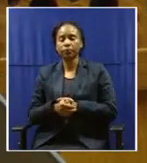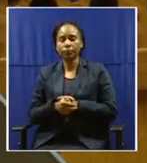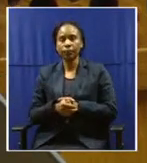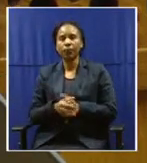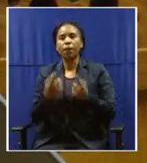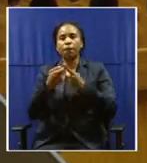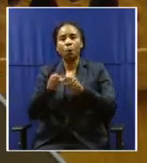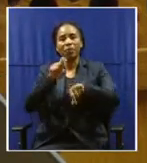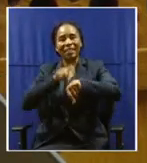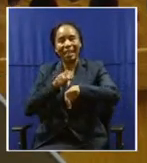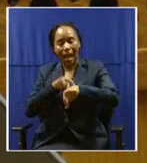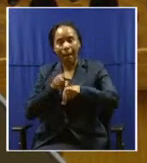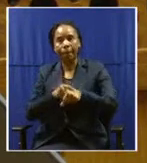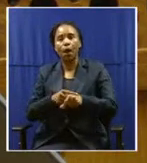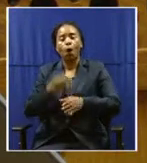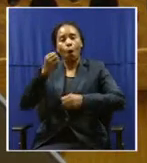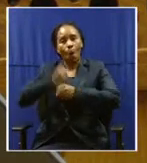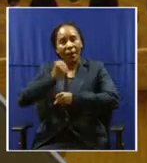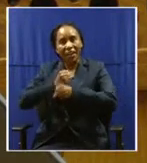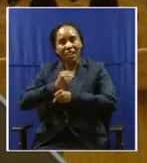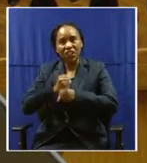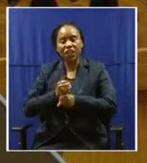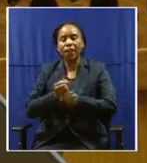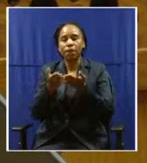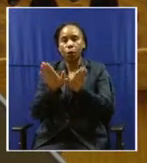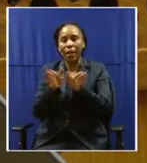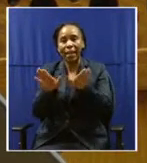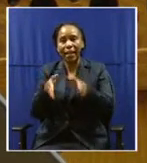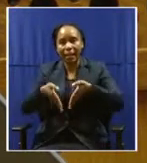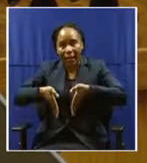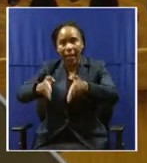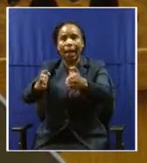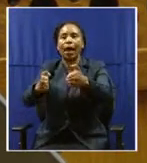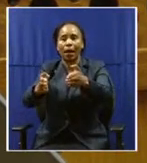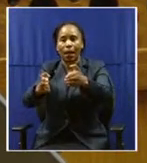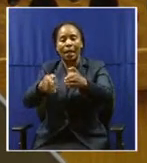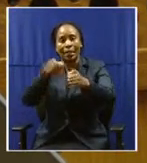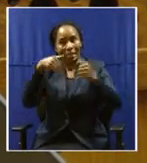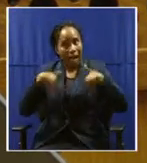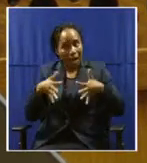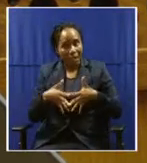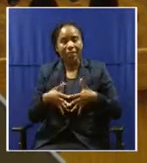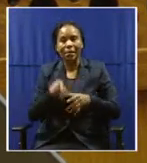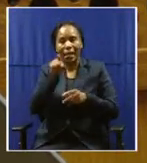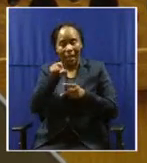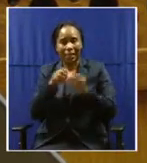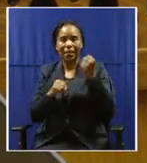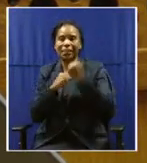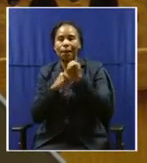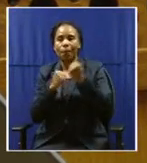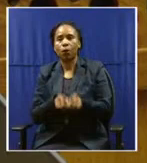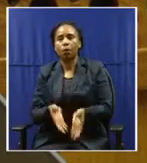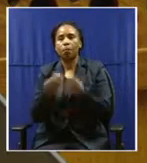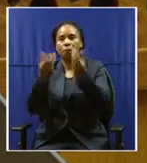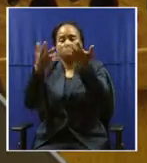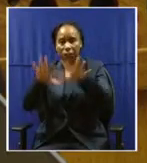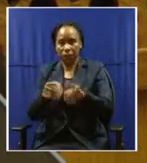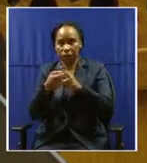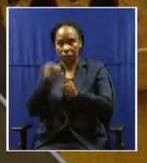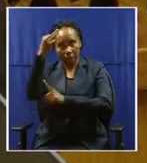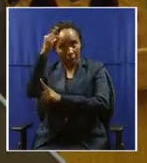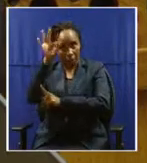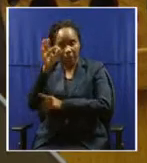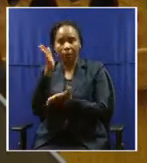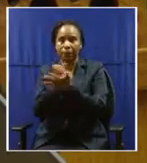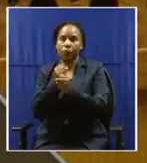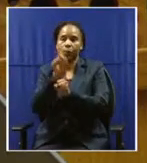that Operation Vulindlela has already built and the support that it has received across government shows that we